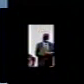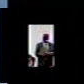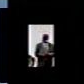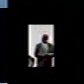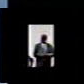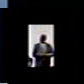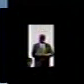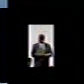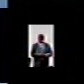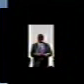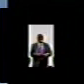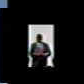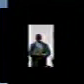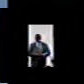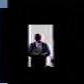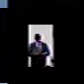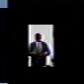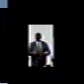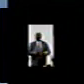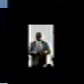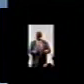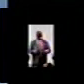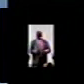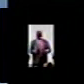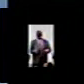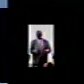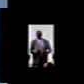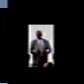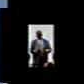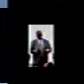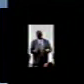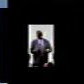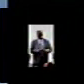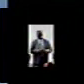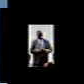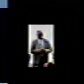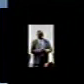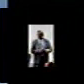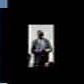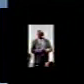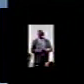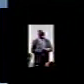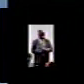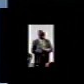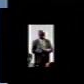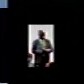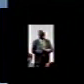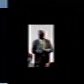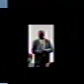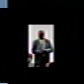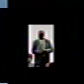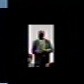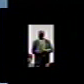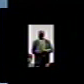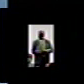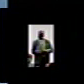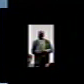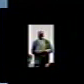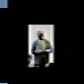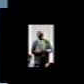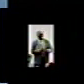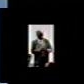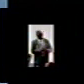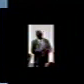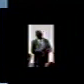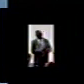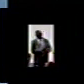cast out devils. They shall speak with new tongues. They shall take up serpents. And if they drink any deadly thing, it shall